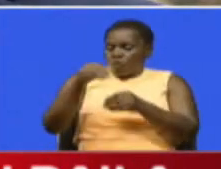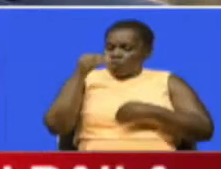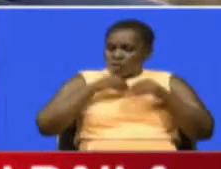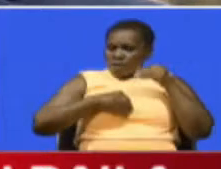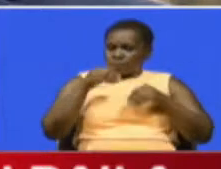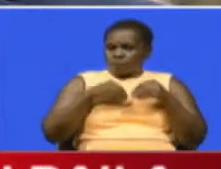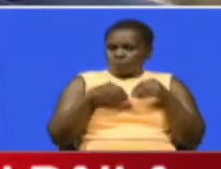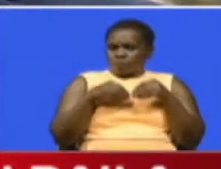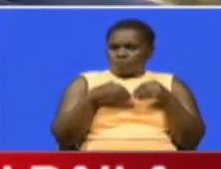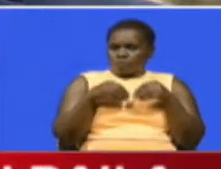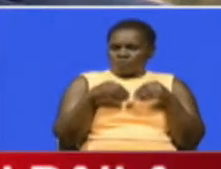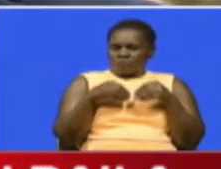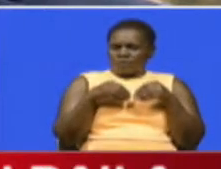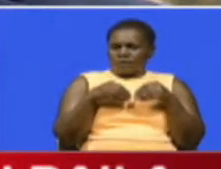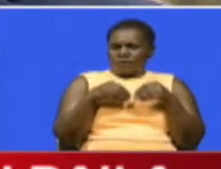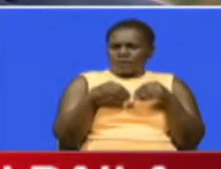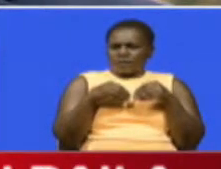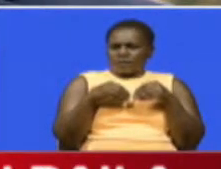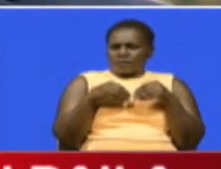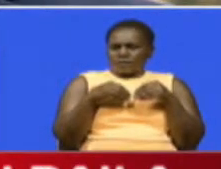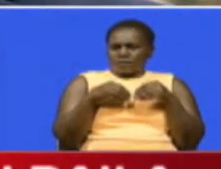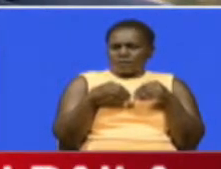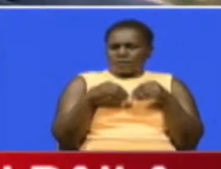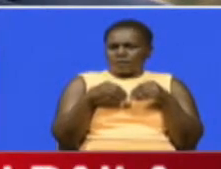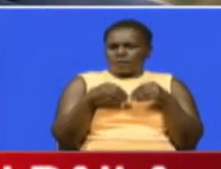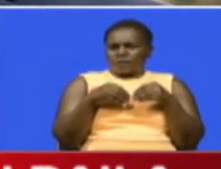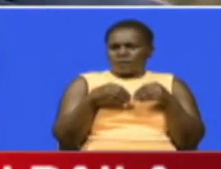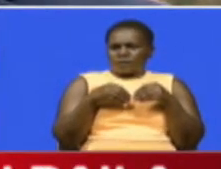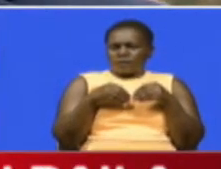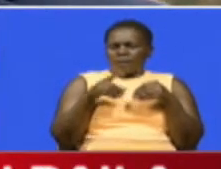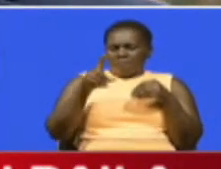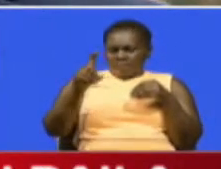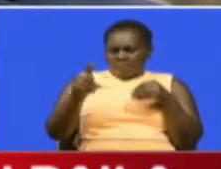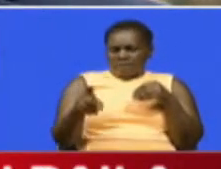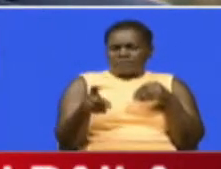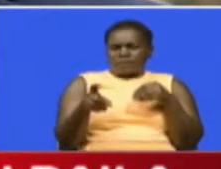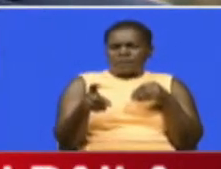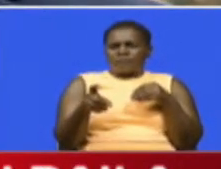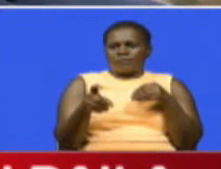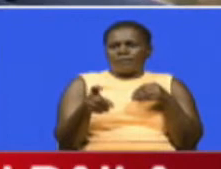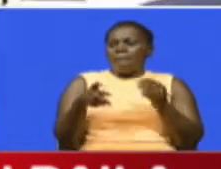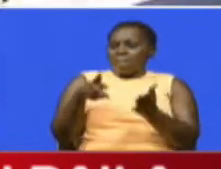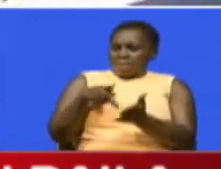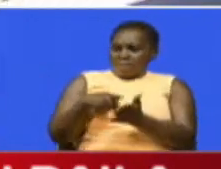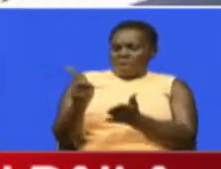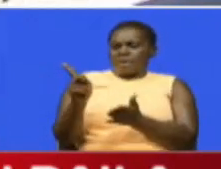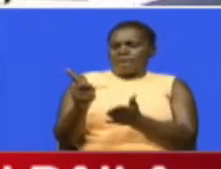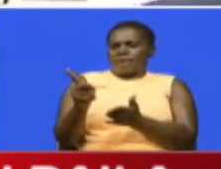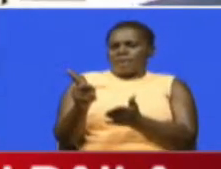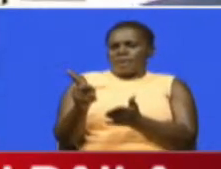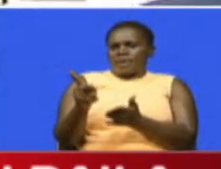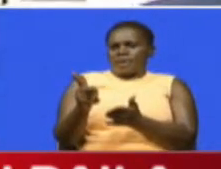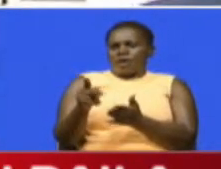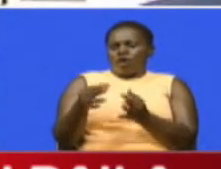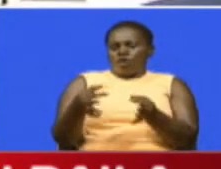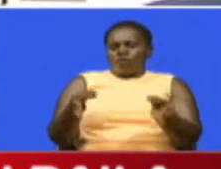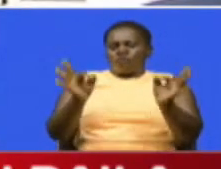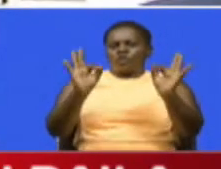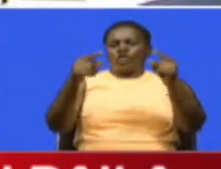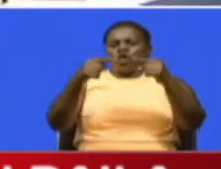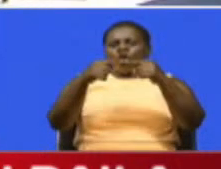graft and cause this loss, because they have to pay for it. As official opposition